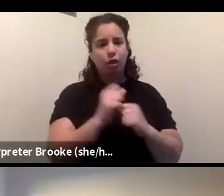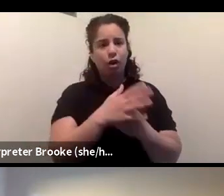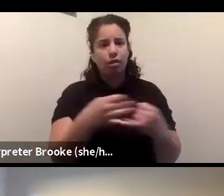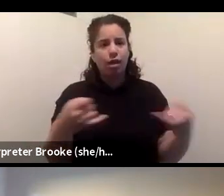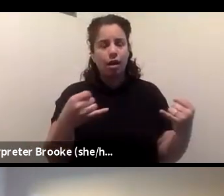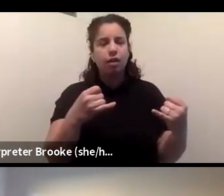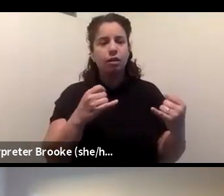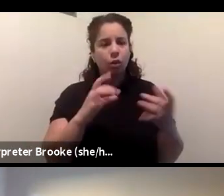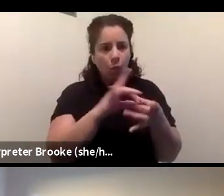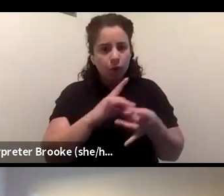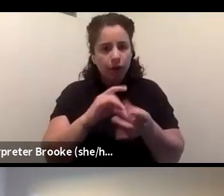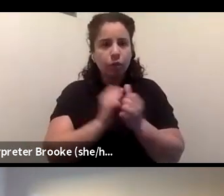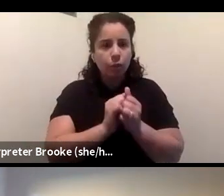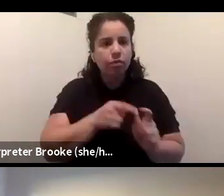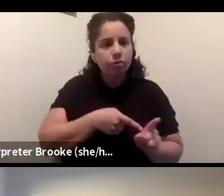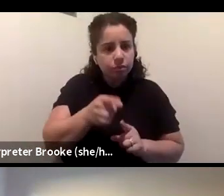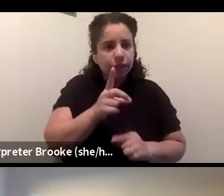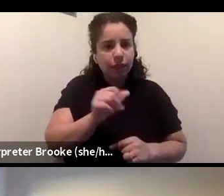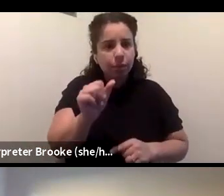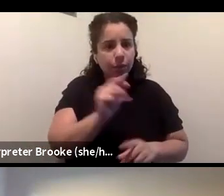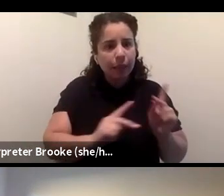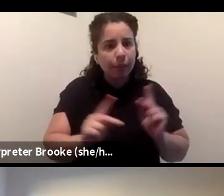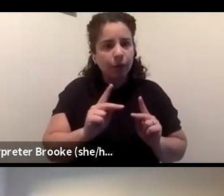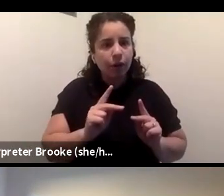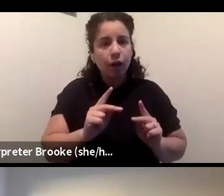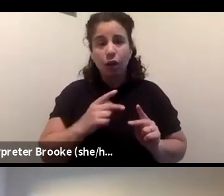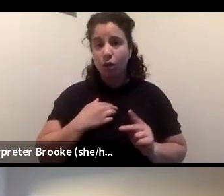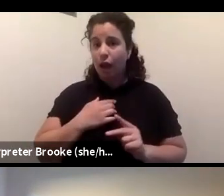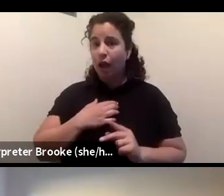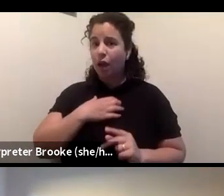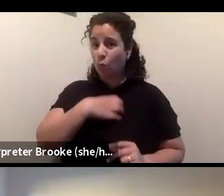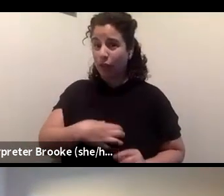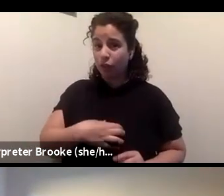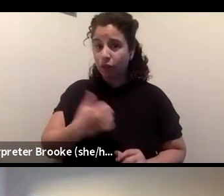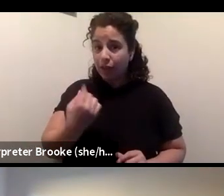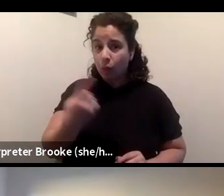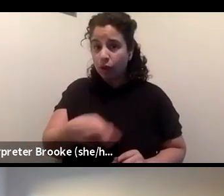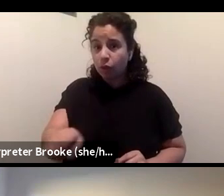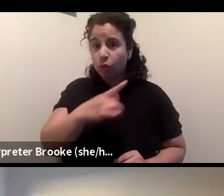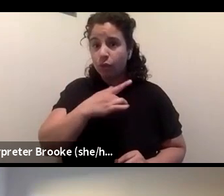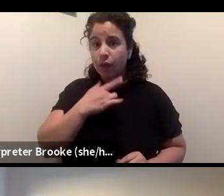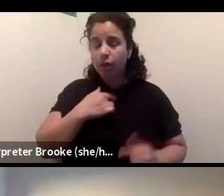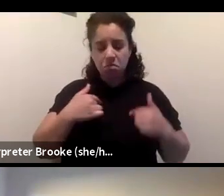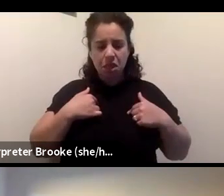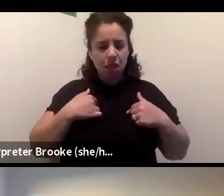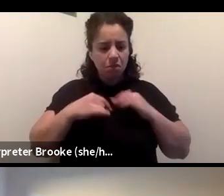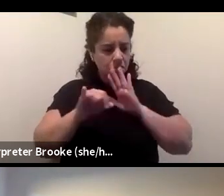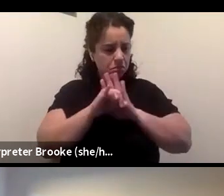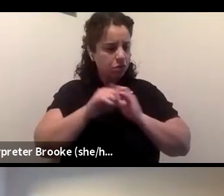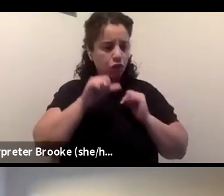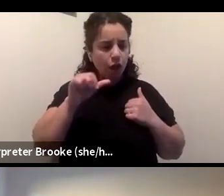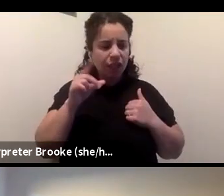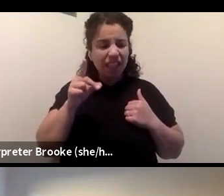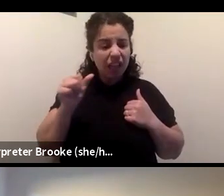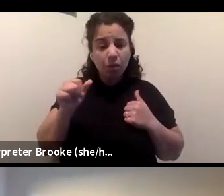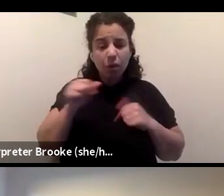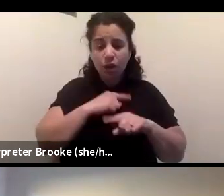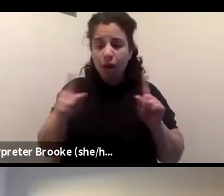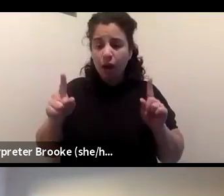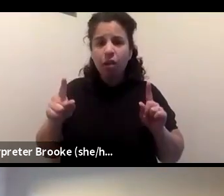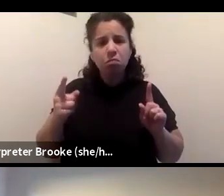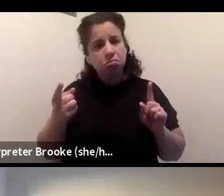that I would hope that anybody who is in this conversation who does not self-identify as disabled is happy or is